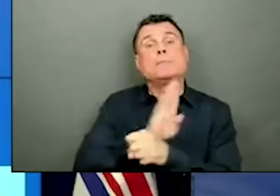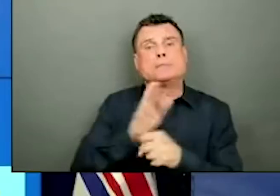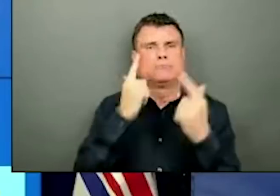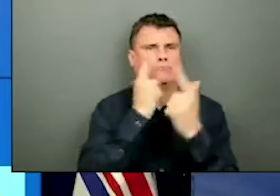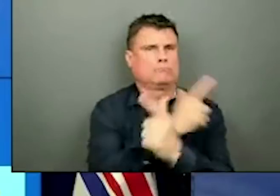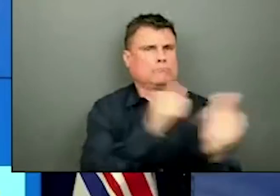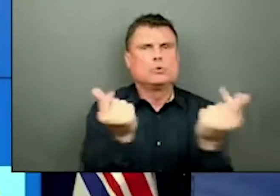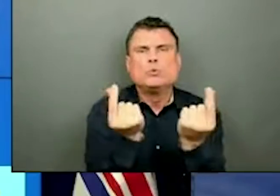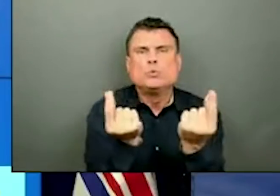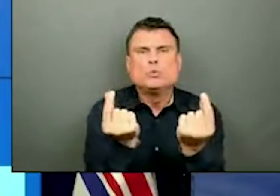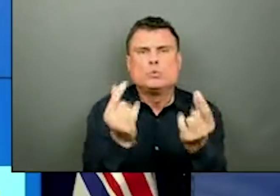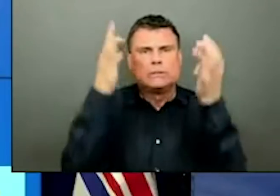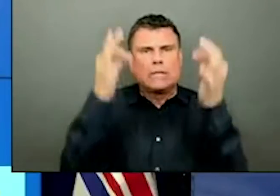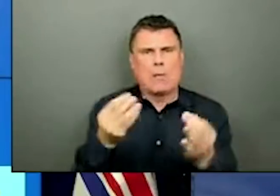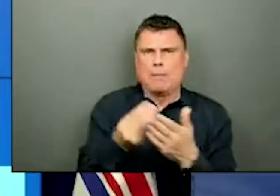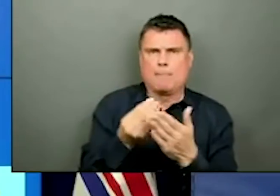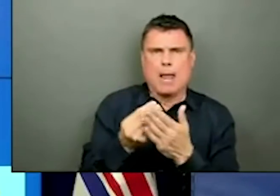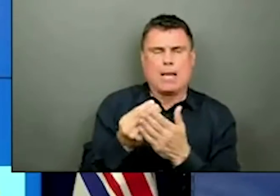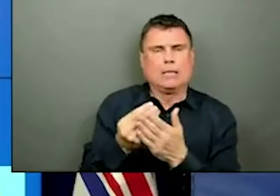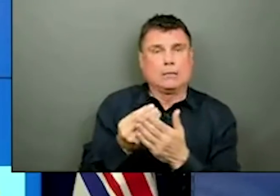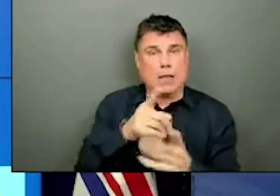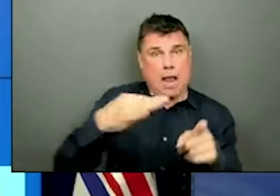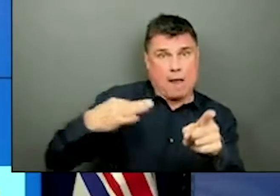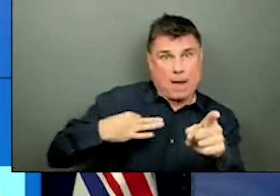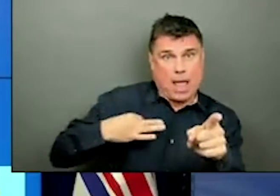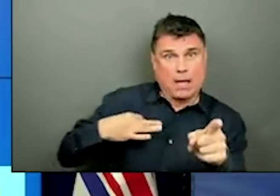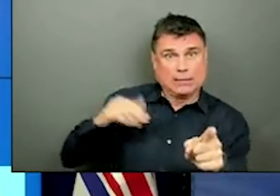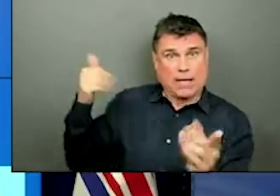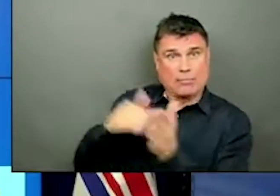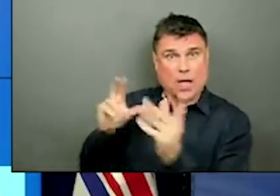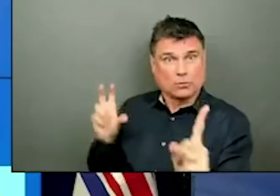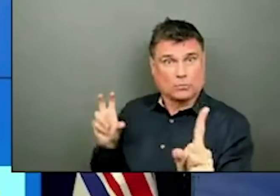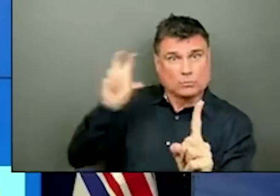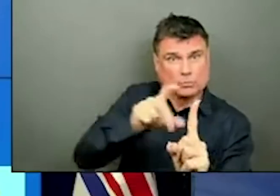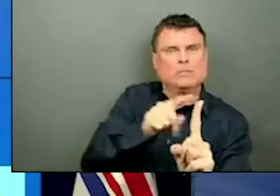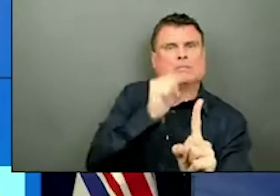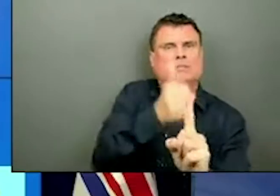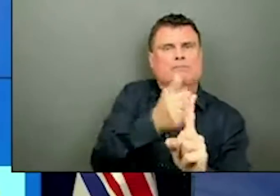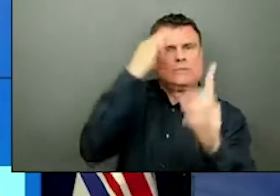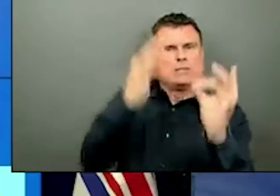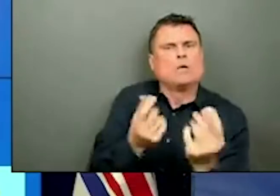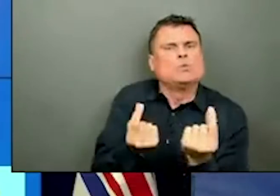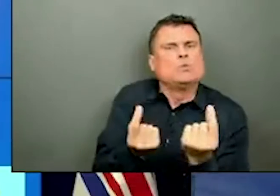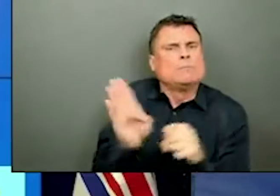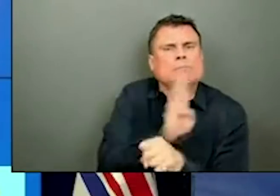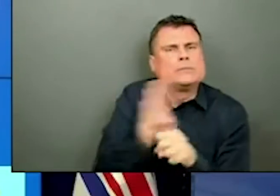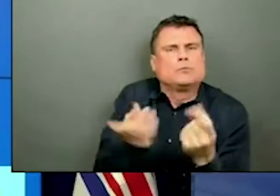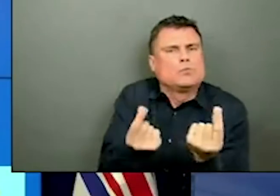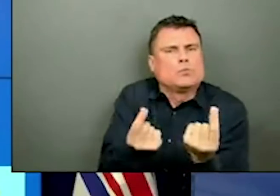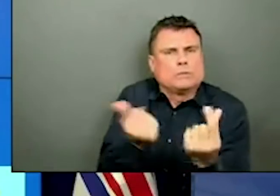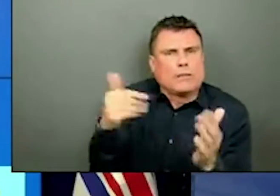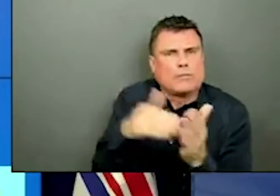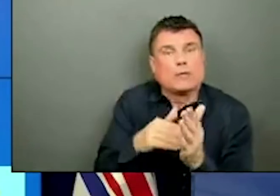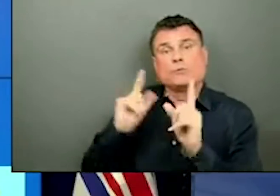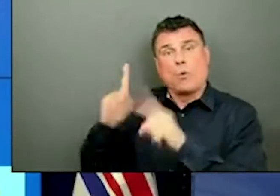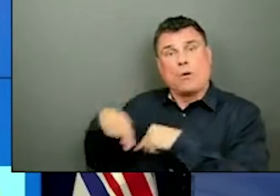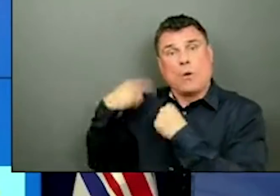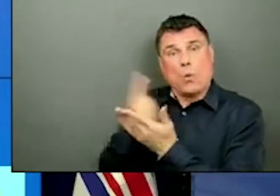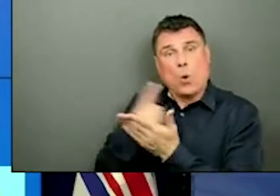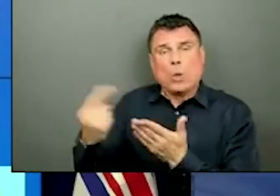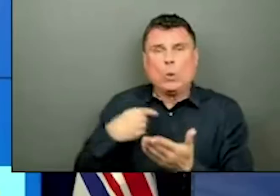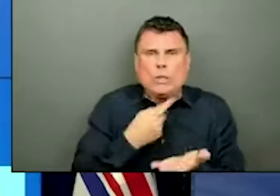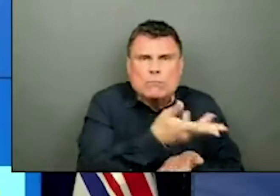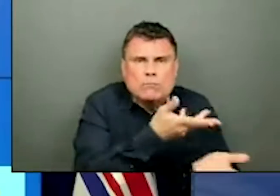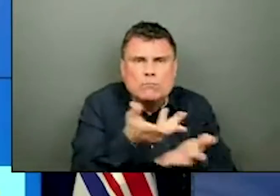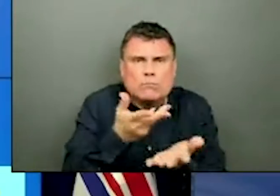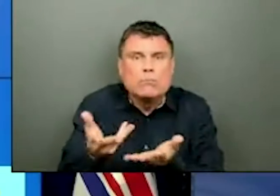know overwhelmingly every business that I've spoken to in the last week in the association that the businesses don't want to lose their employees. Many of